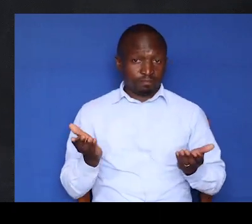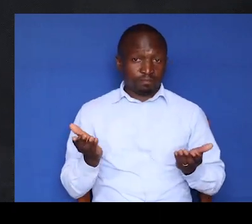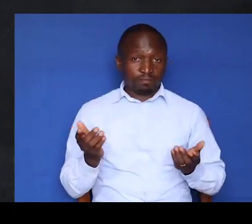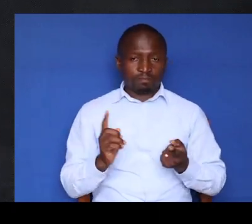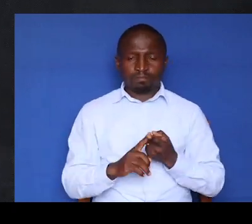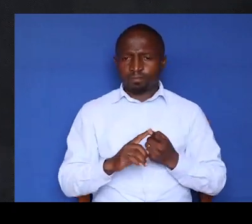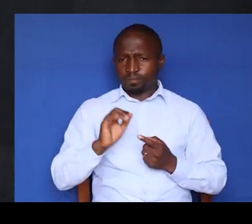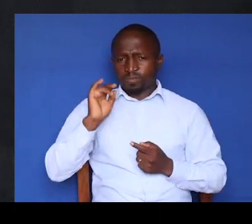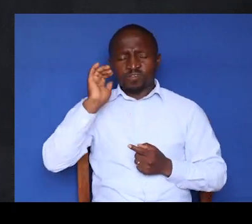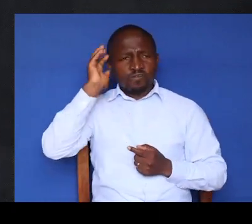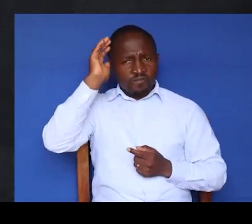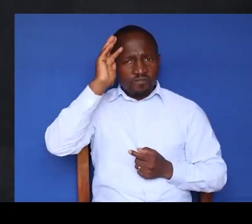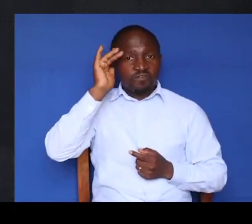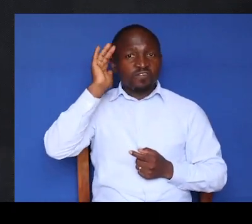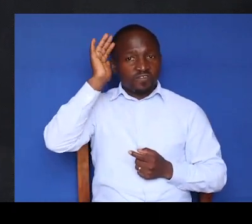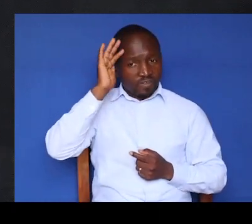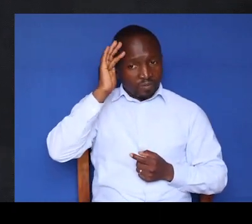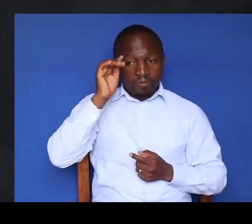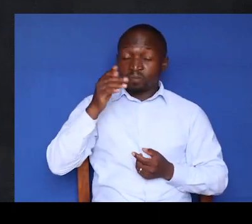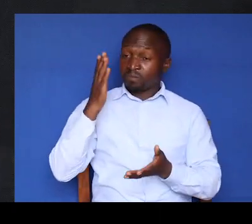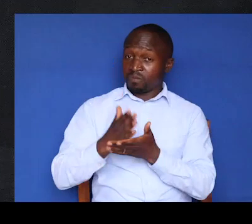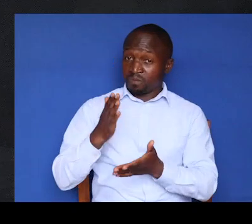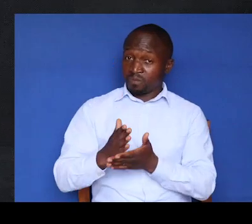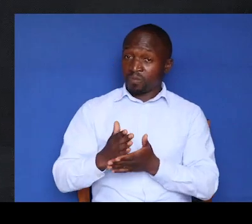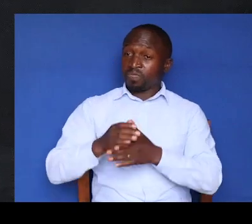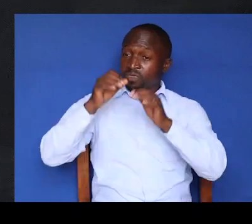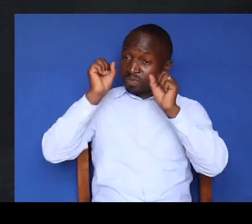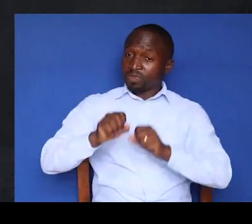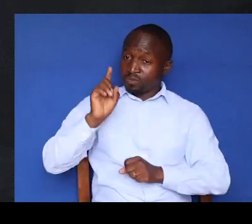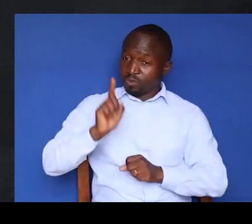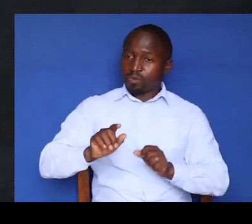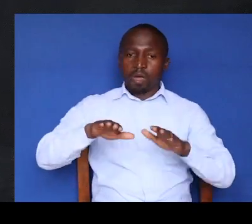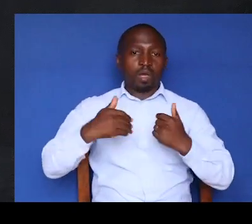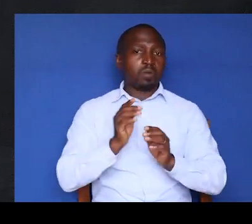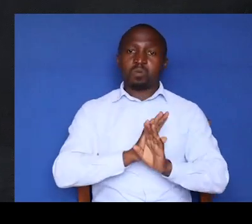judge into your mind if that is inevitable circumstance or not.